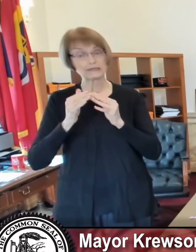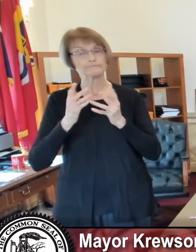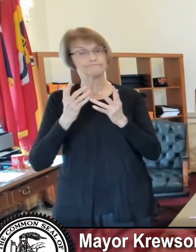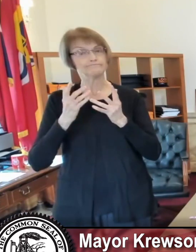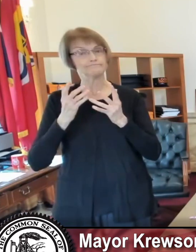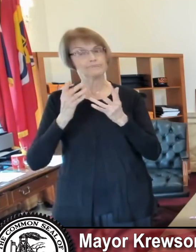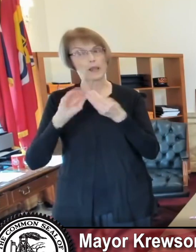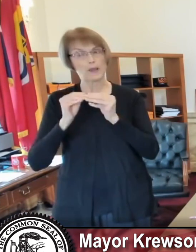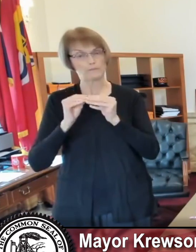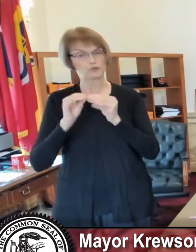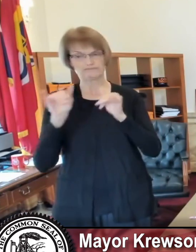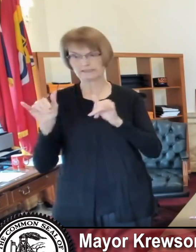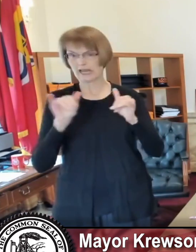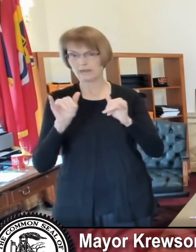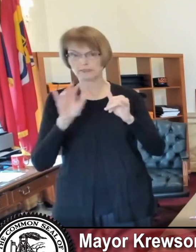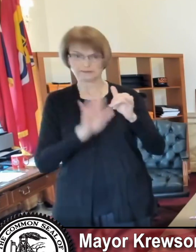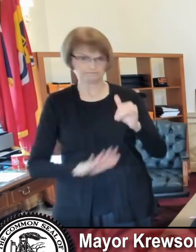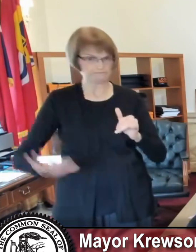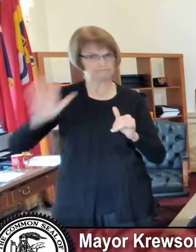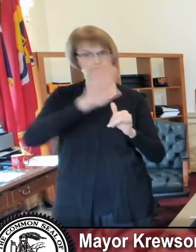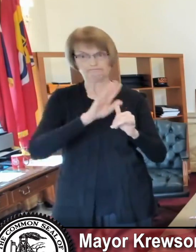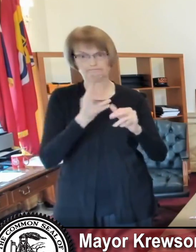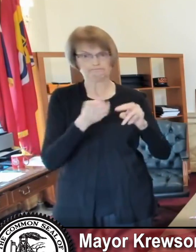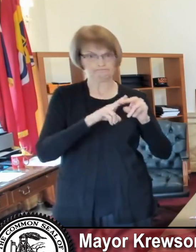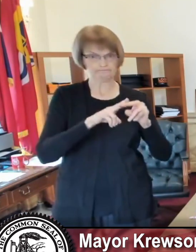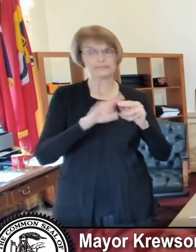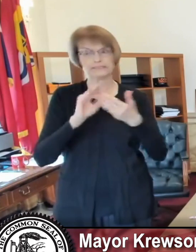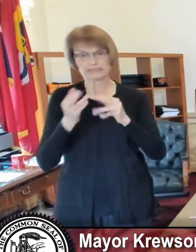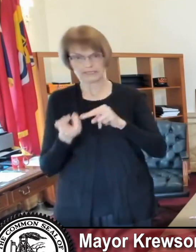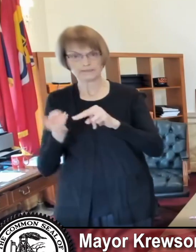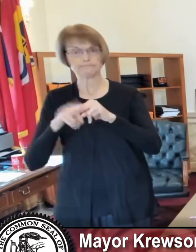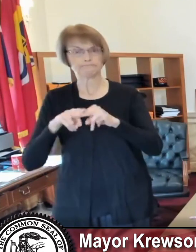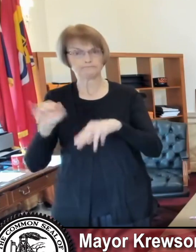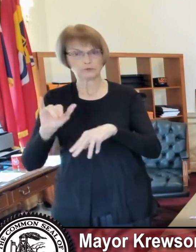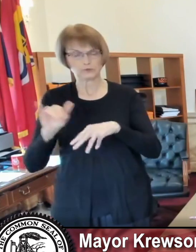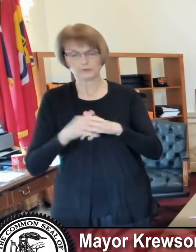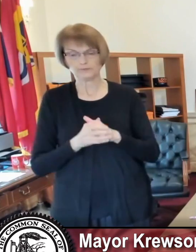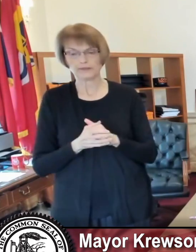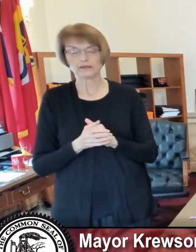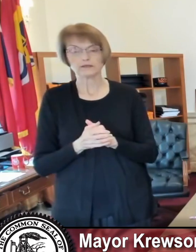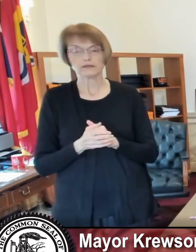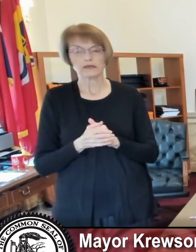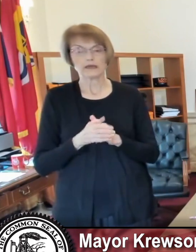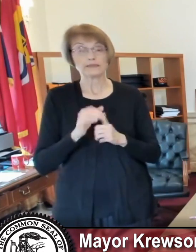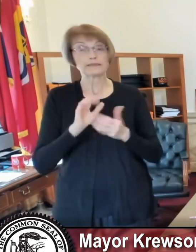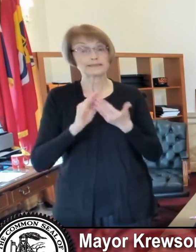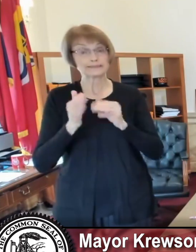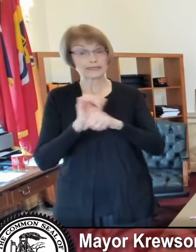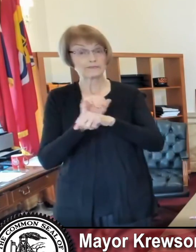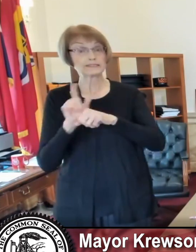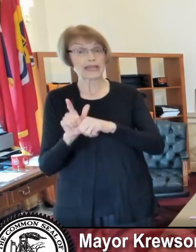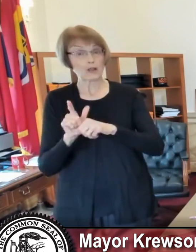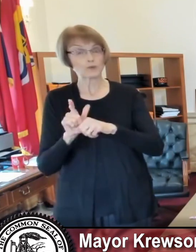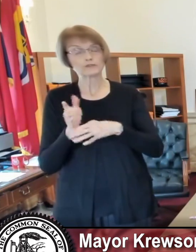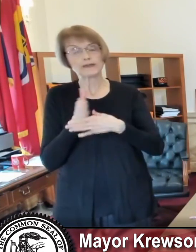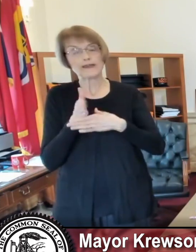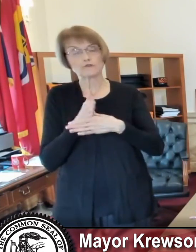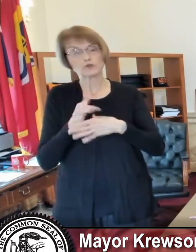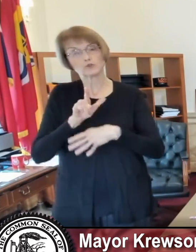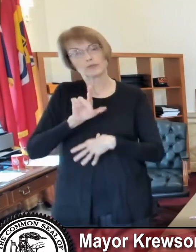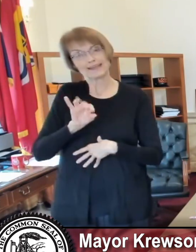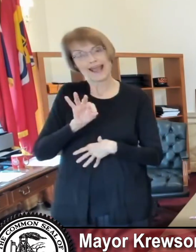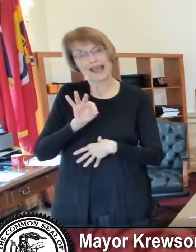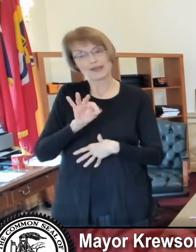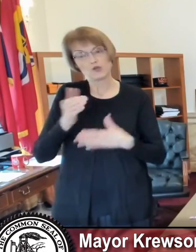uptick in terms of new cases. The city of St. Louis is currently averaging 29